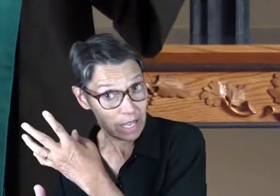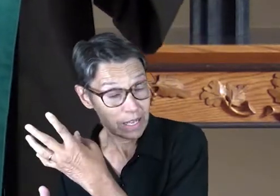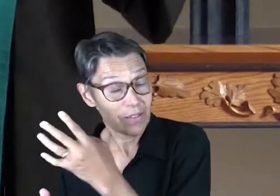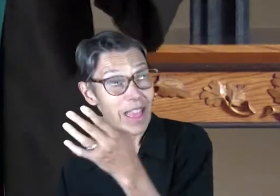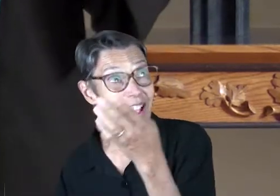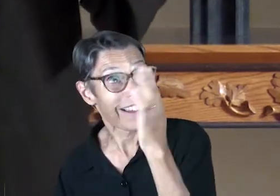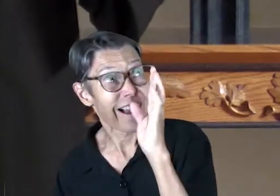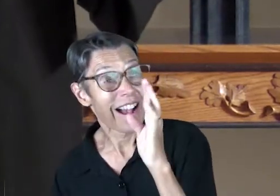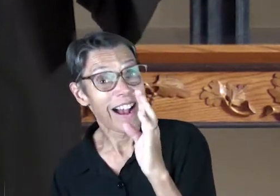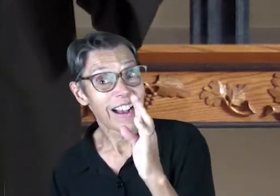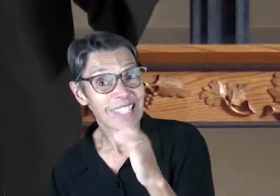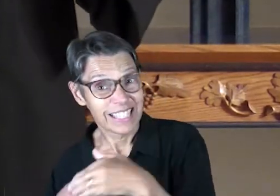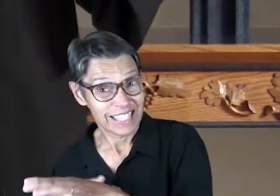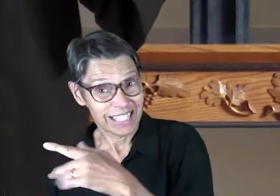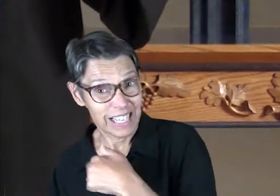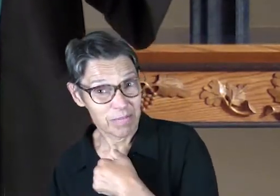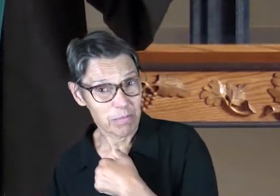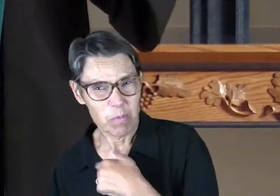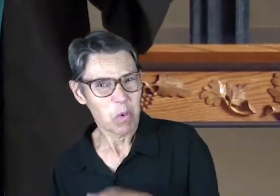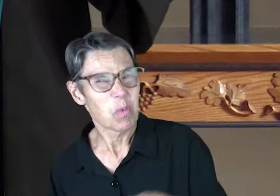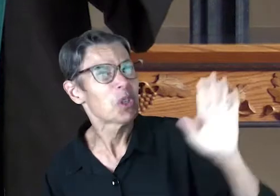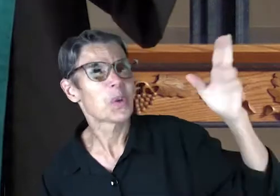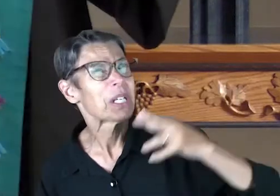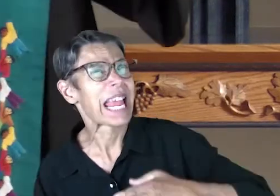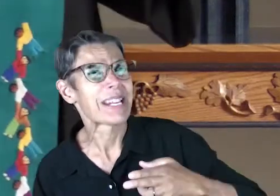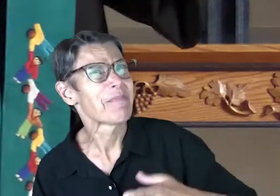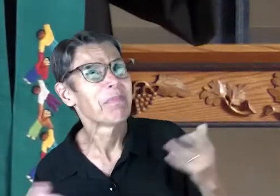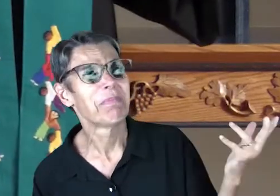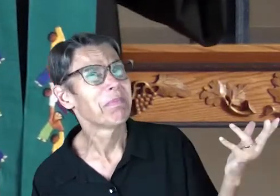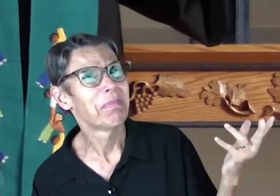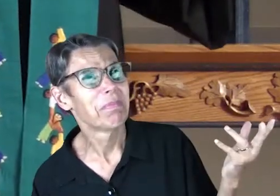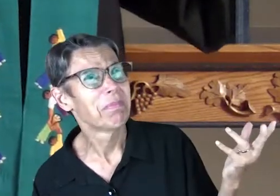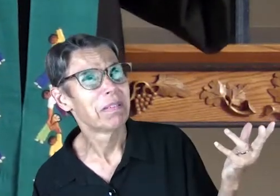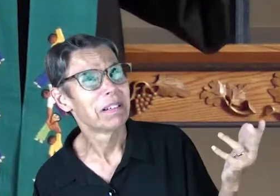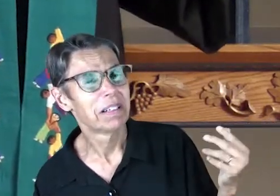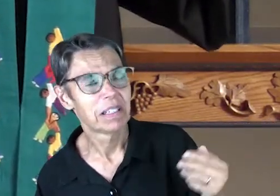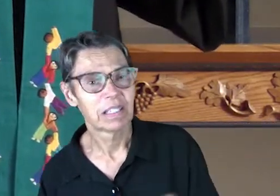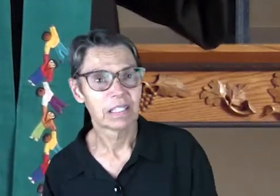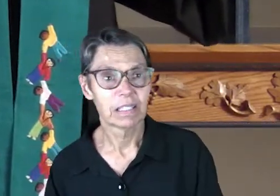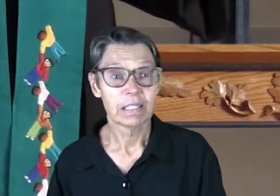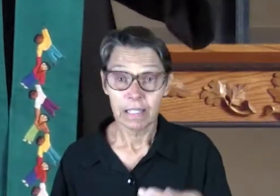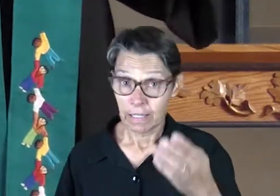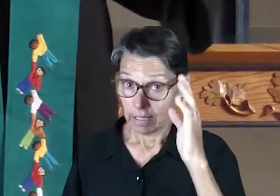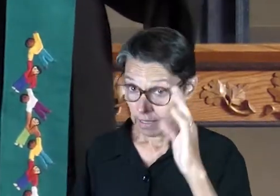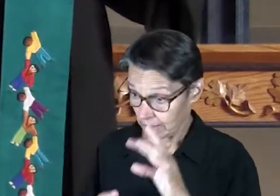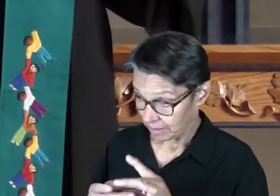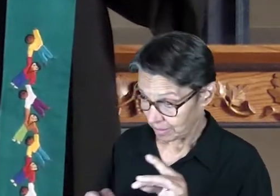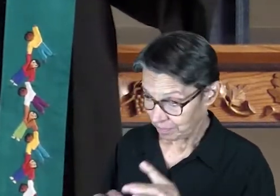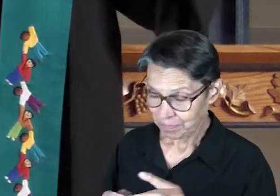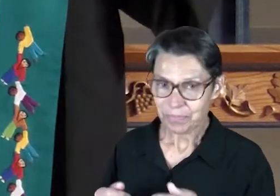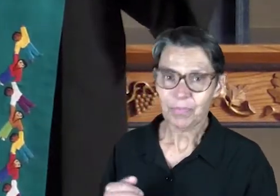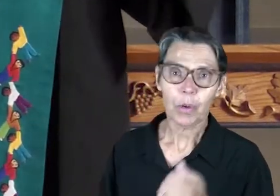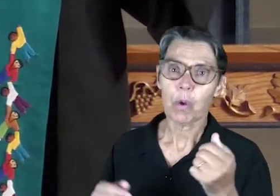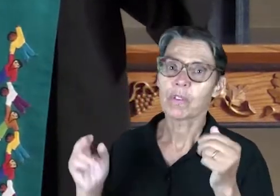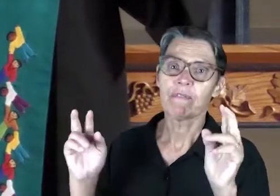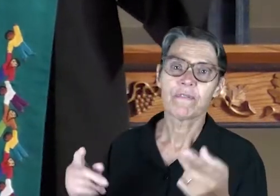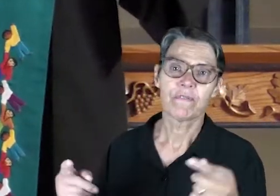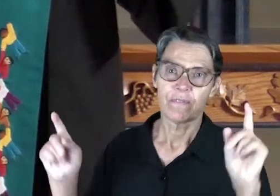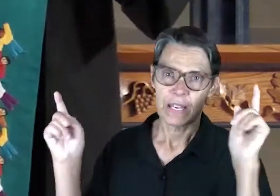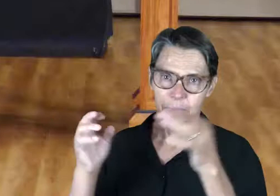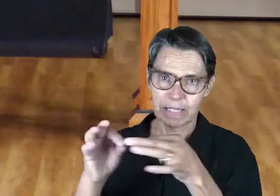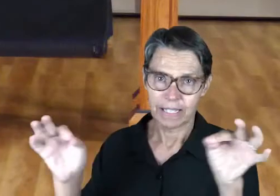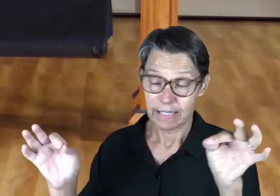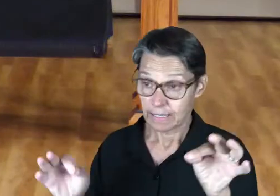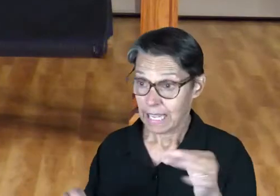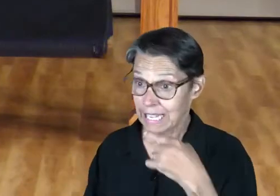their God is sending me, but what is your name? What am I supposed to tell them about what your name is? And God says,